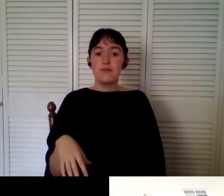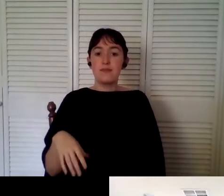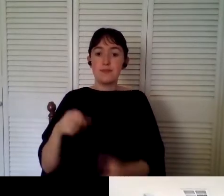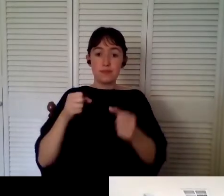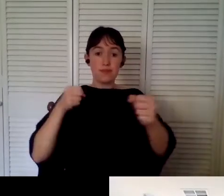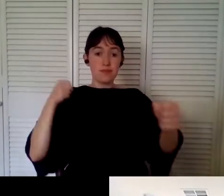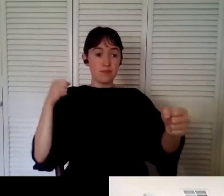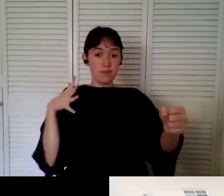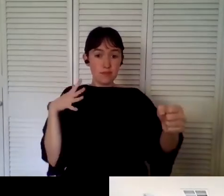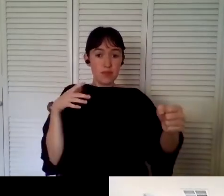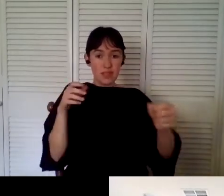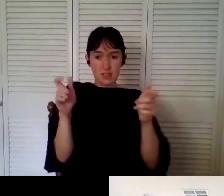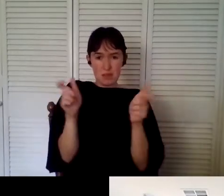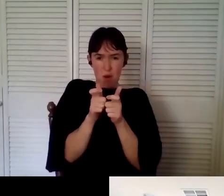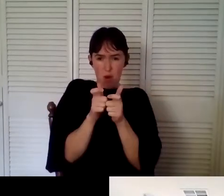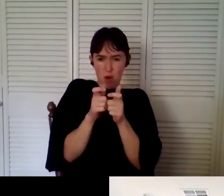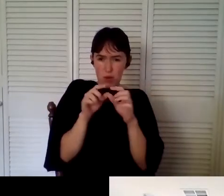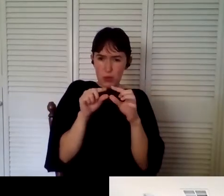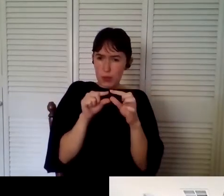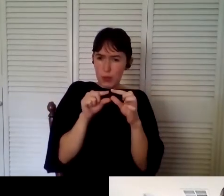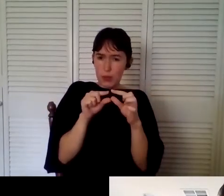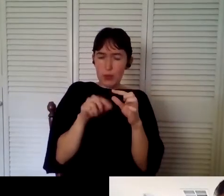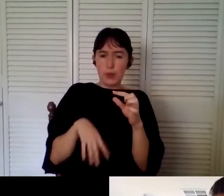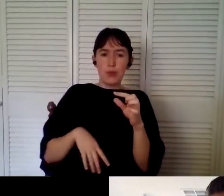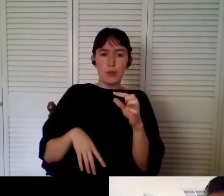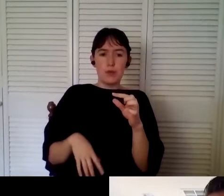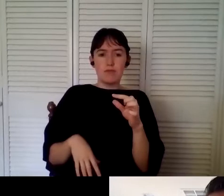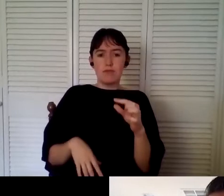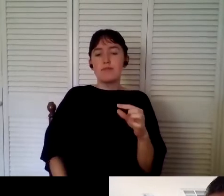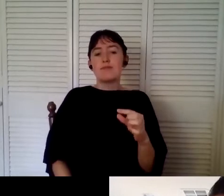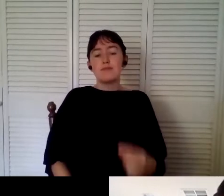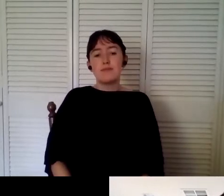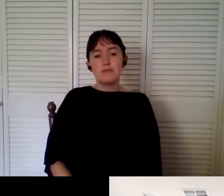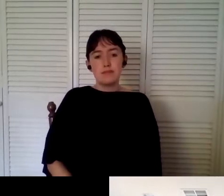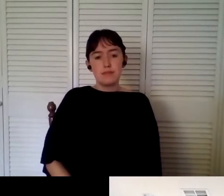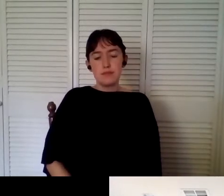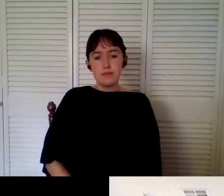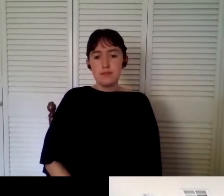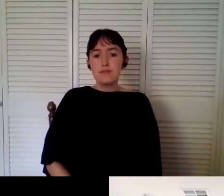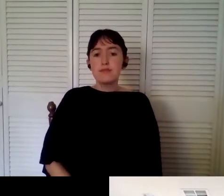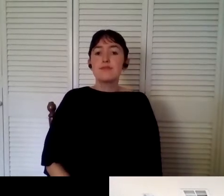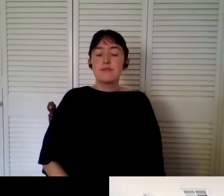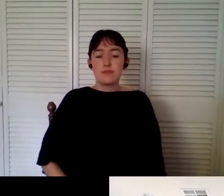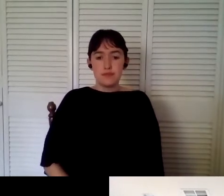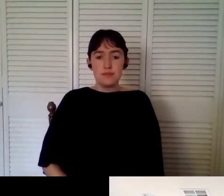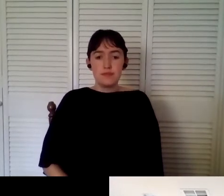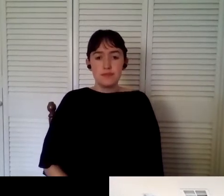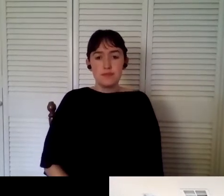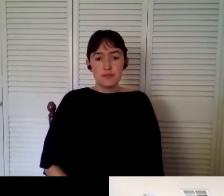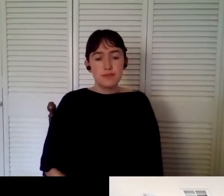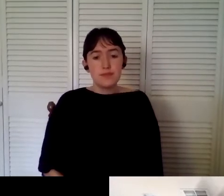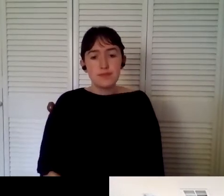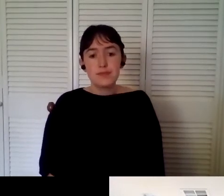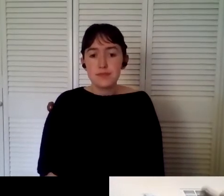big. Right. And that's the other thing. A lot of times, because people do not know